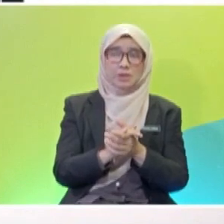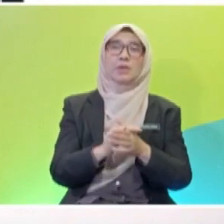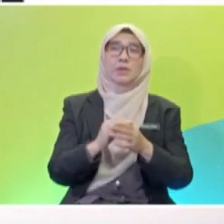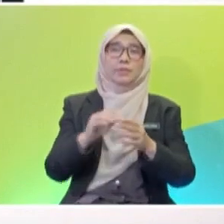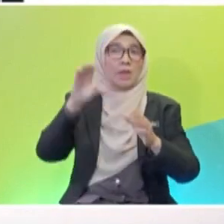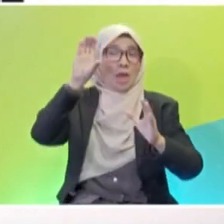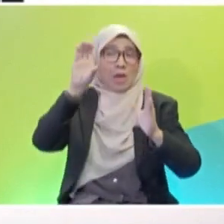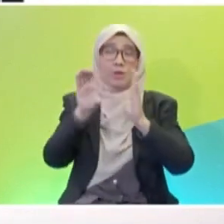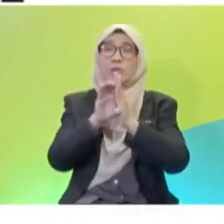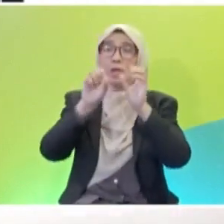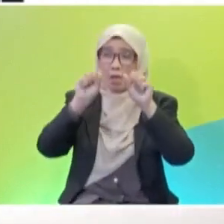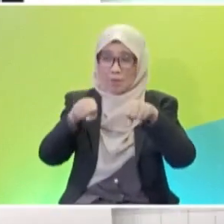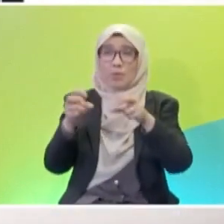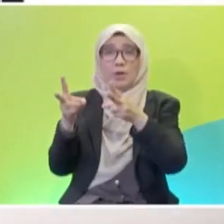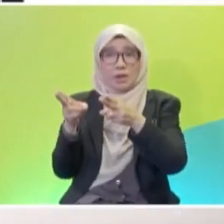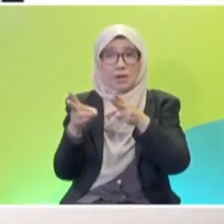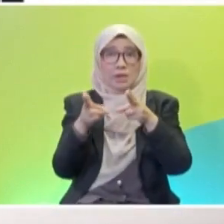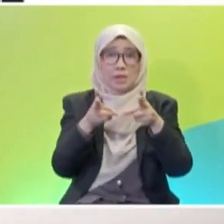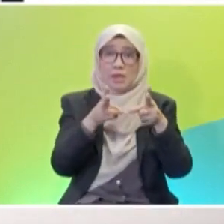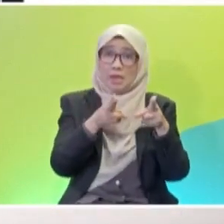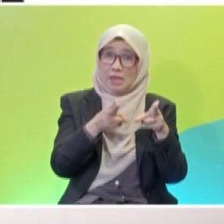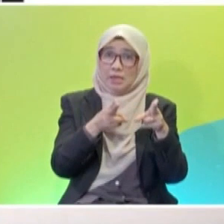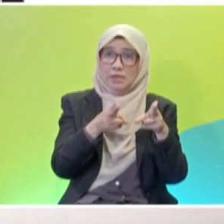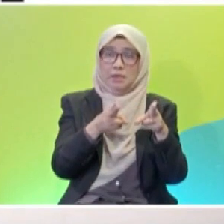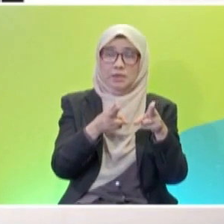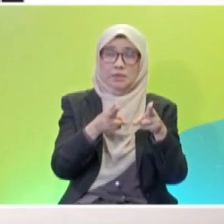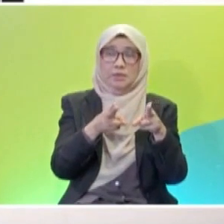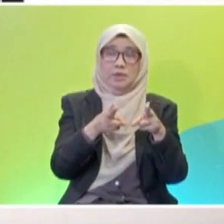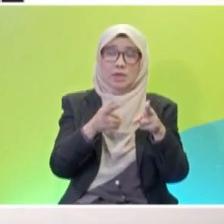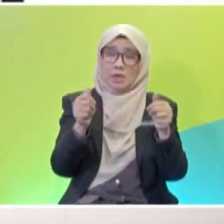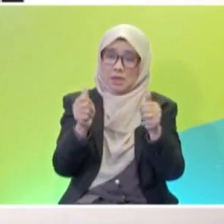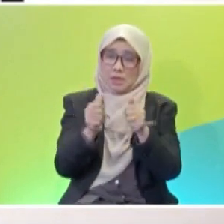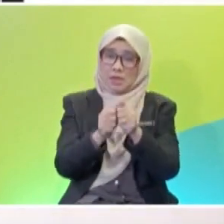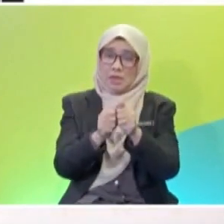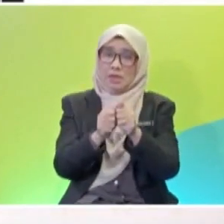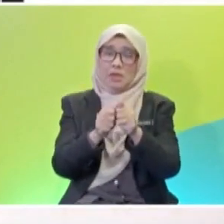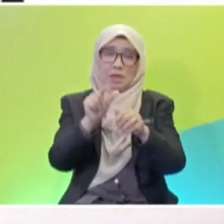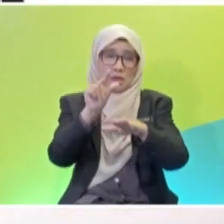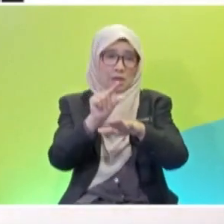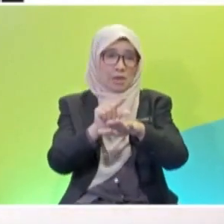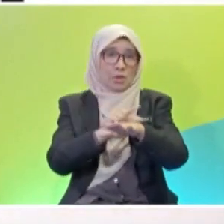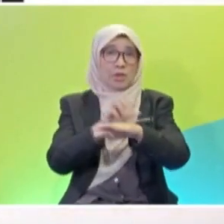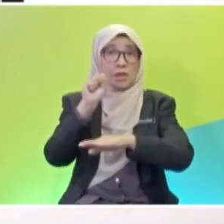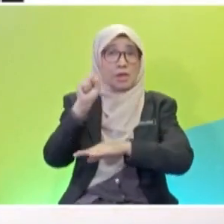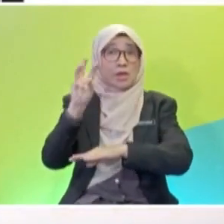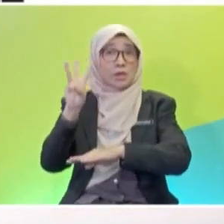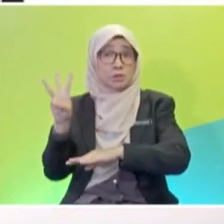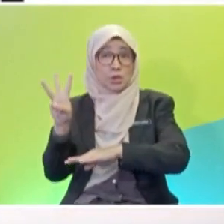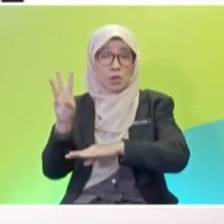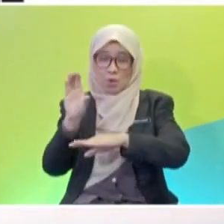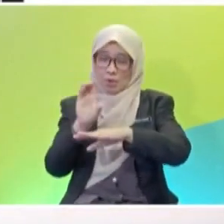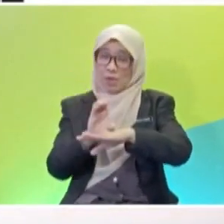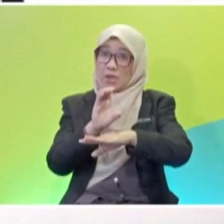like we don't have to use the paintbrush or anything, but then we can use the software that is